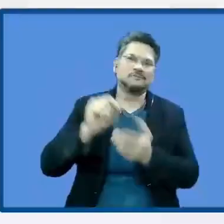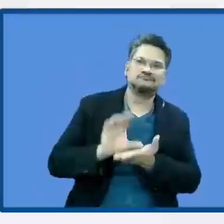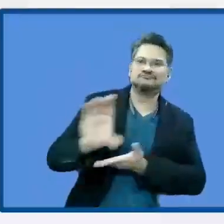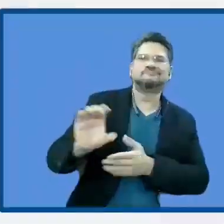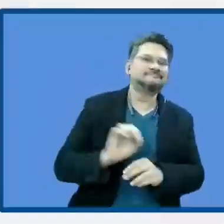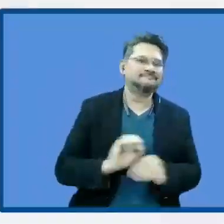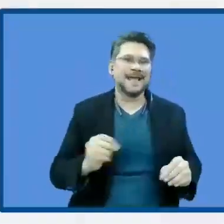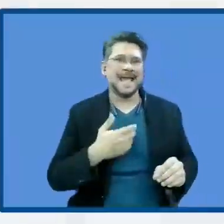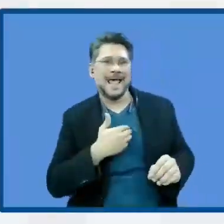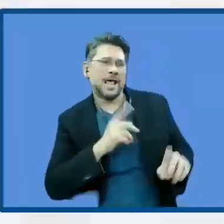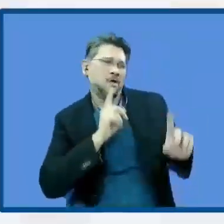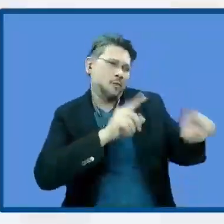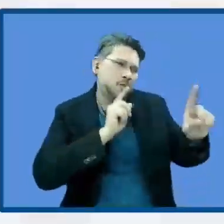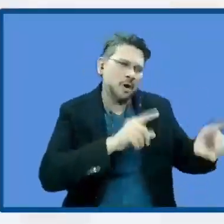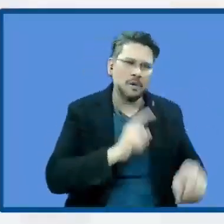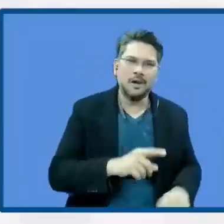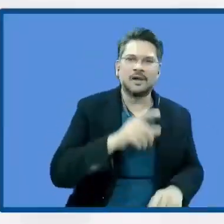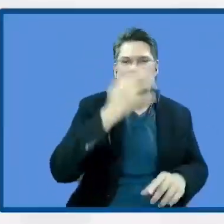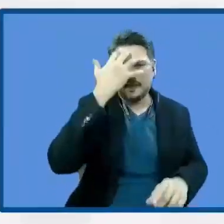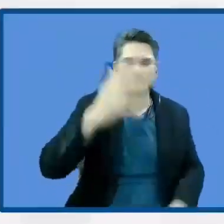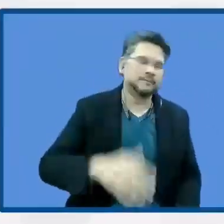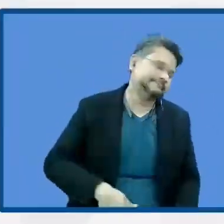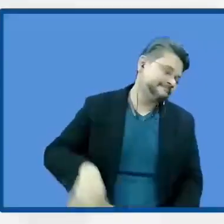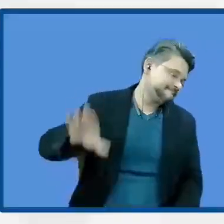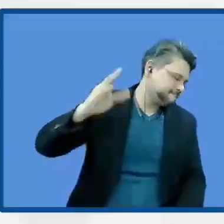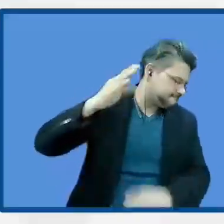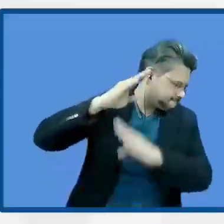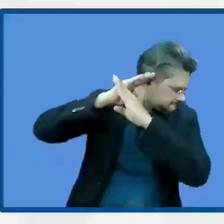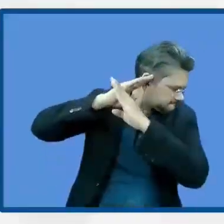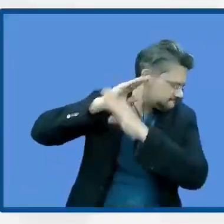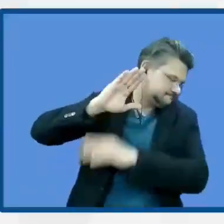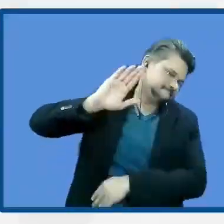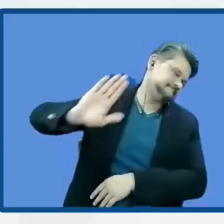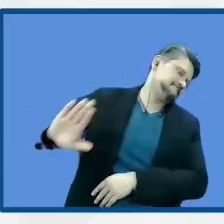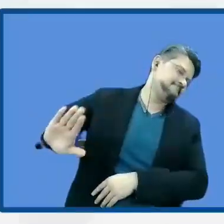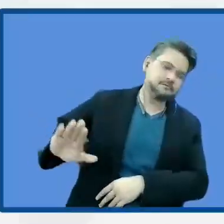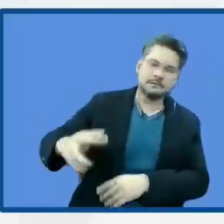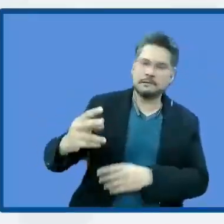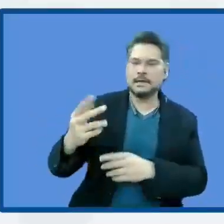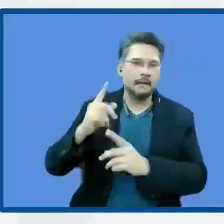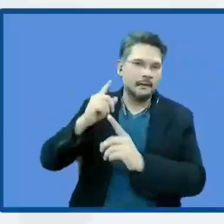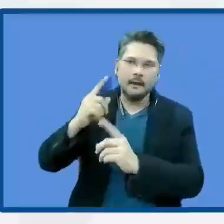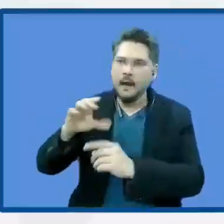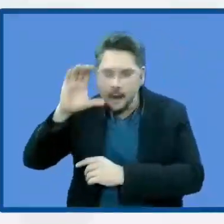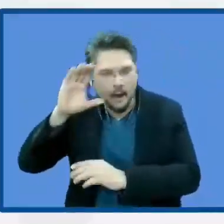to us. And where we see that risk understanding to reduce